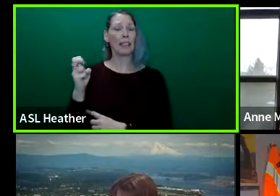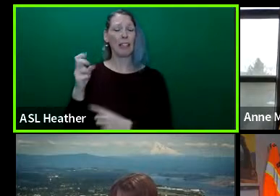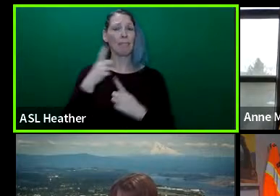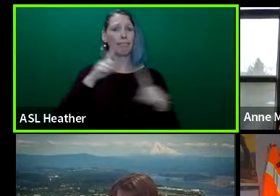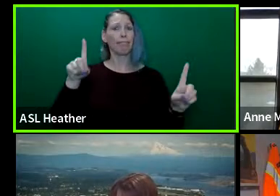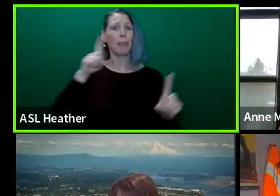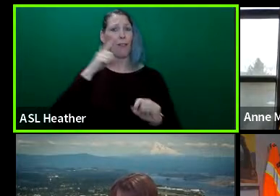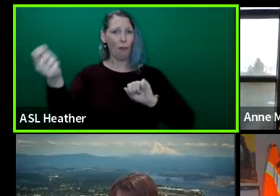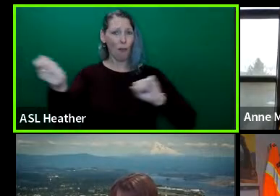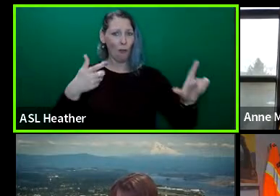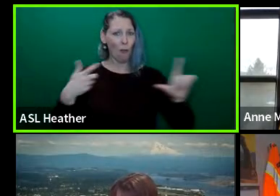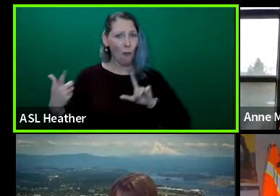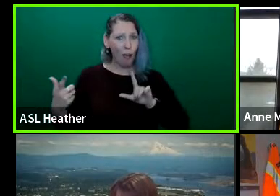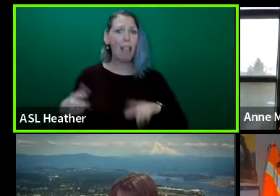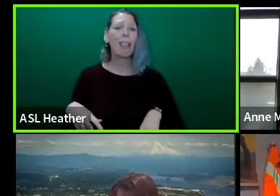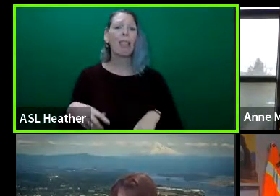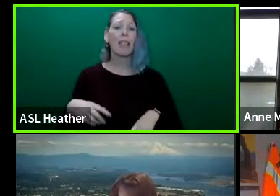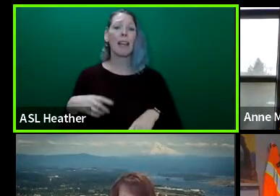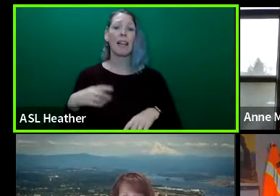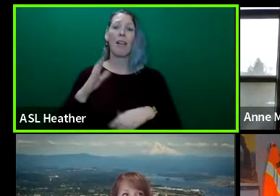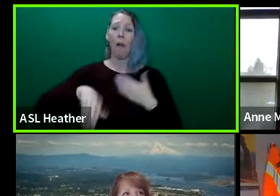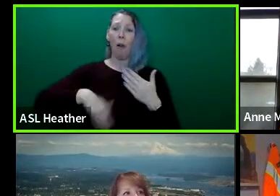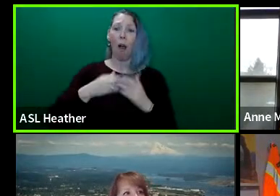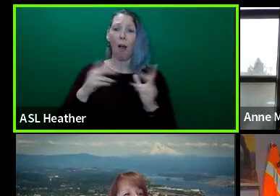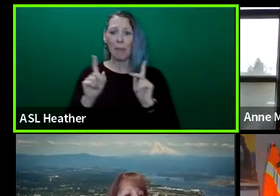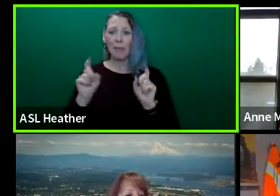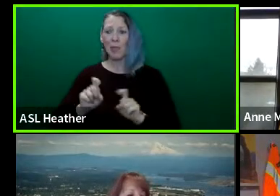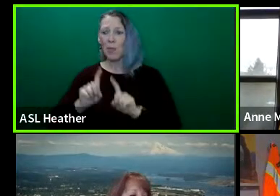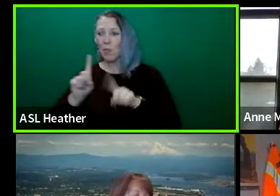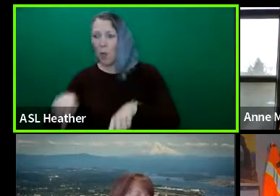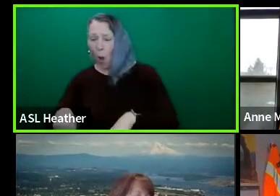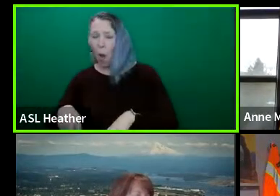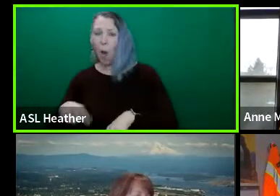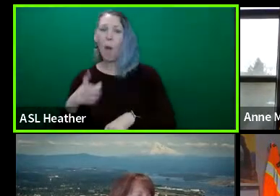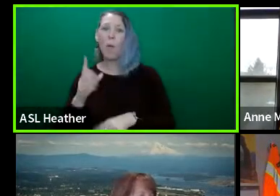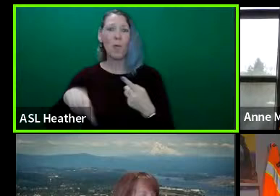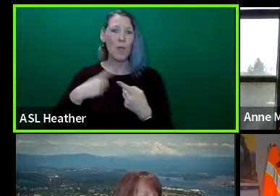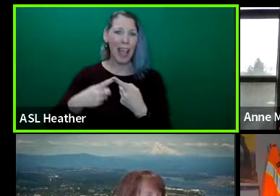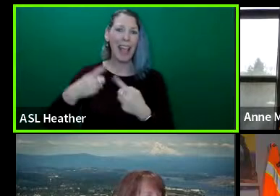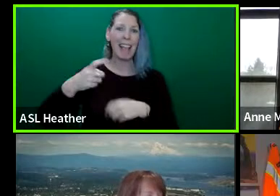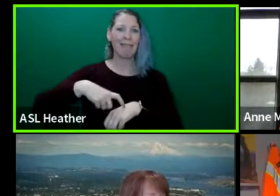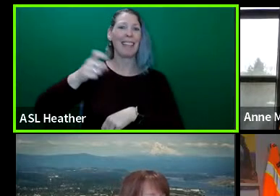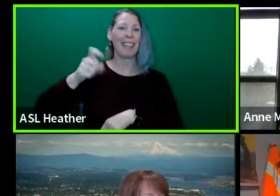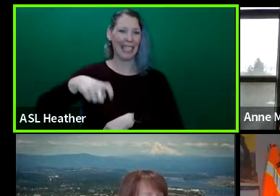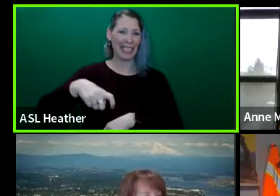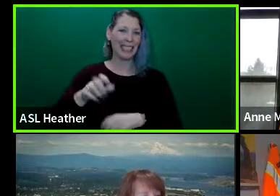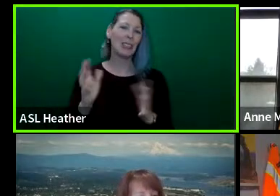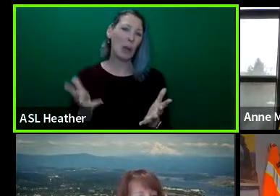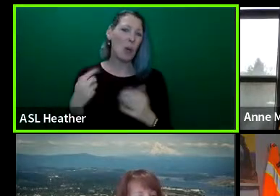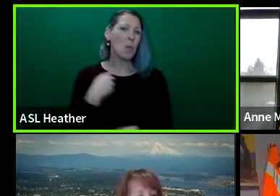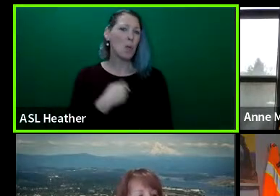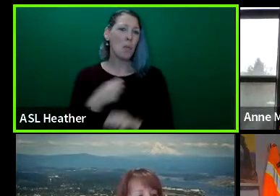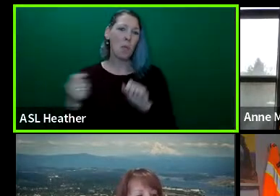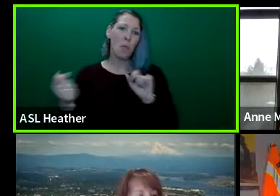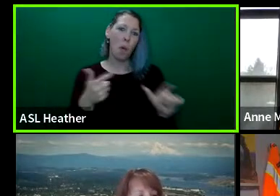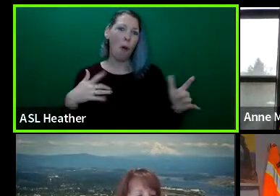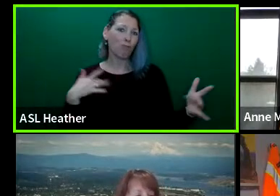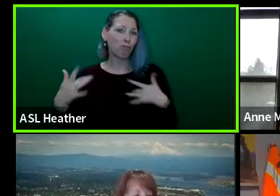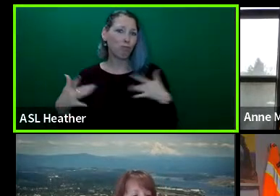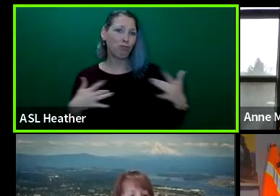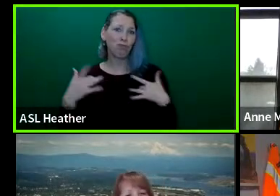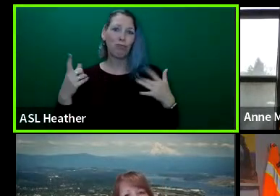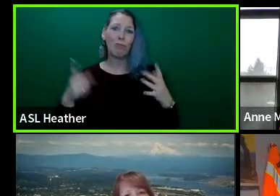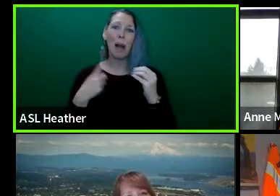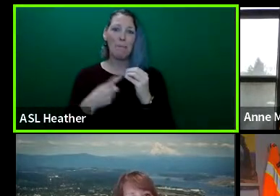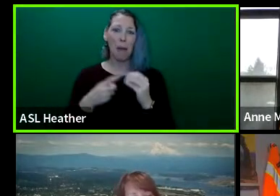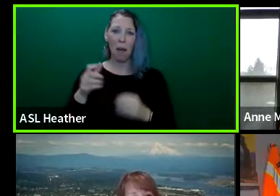of us, and to get all of the folks where they need to go when they need to do it. So we're all very, very excited about